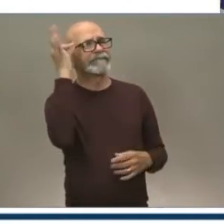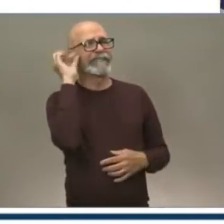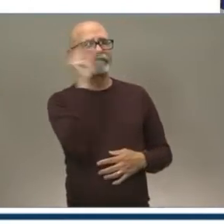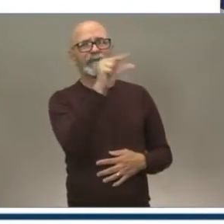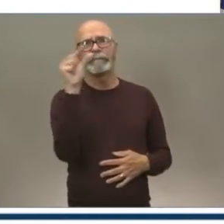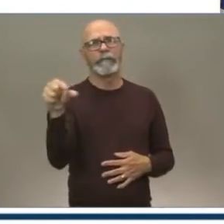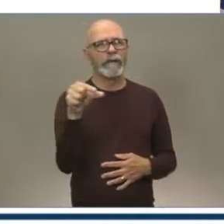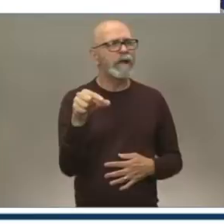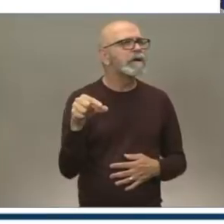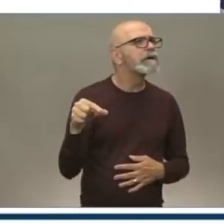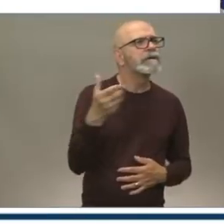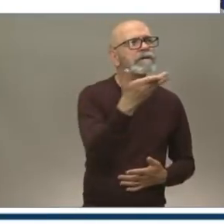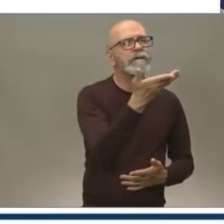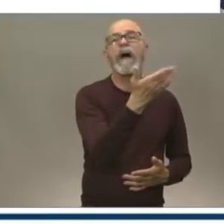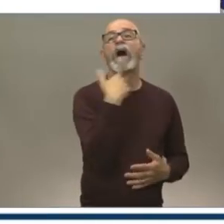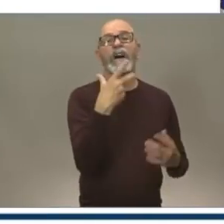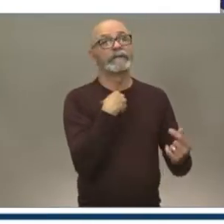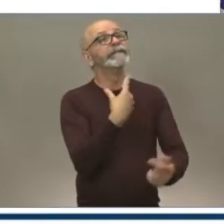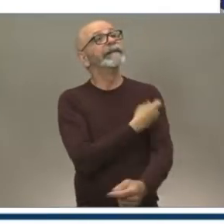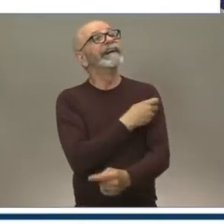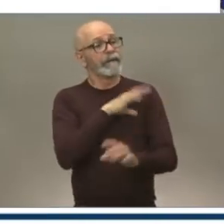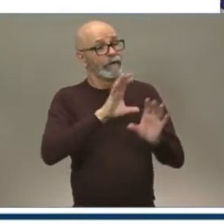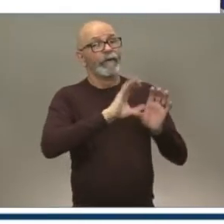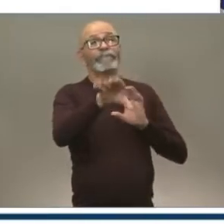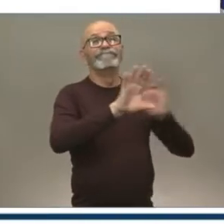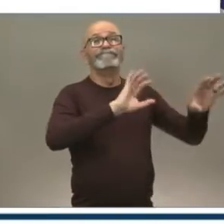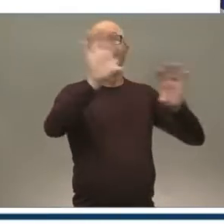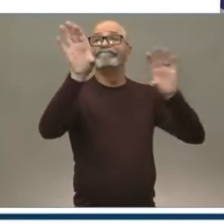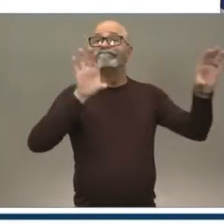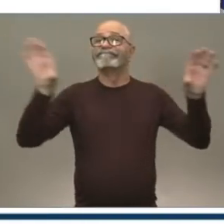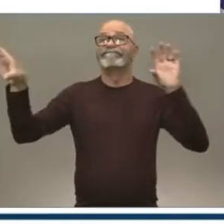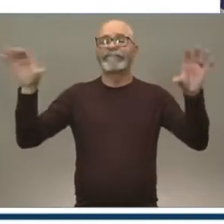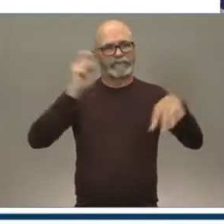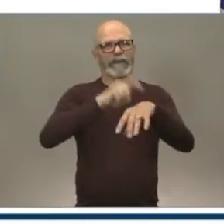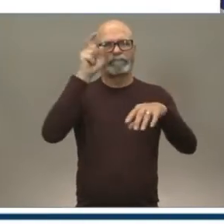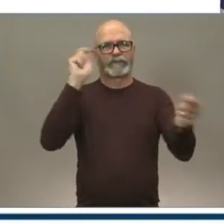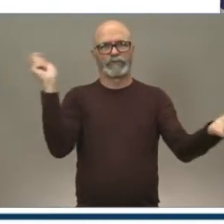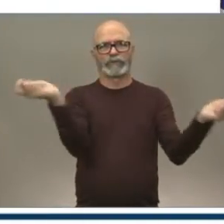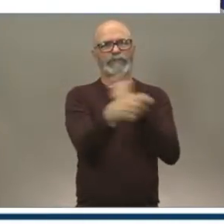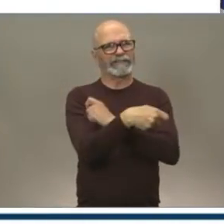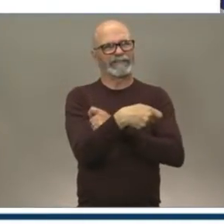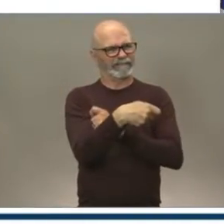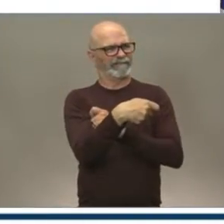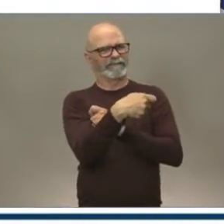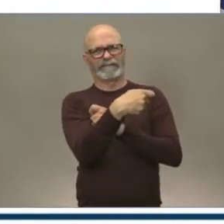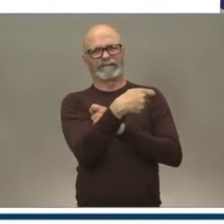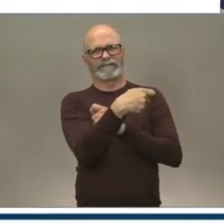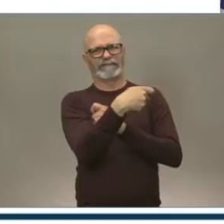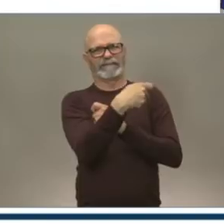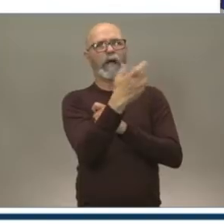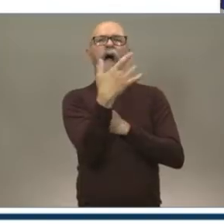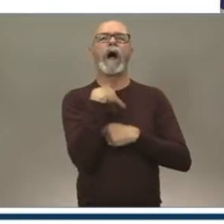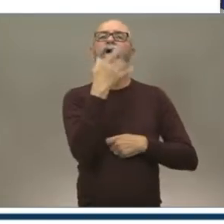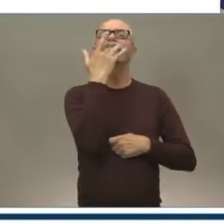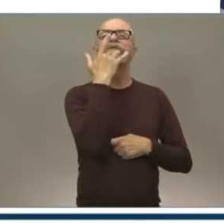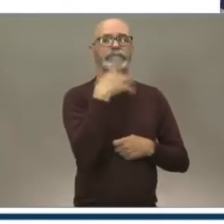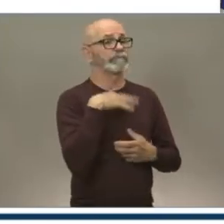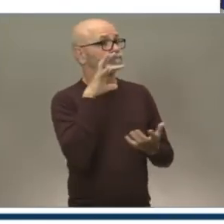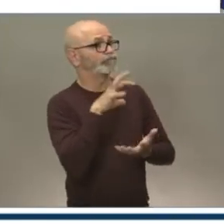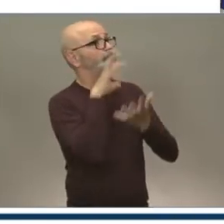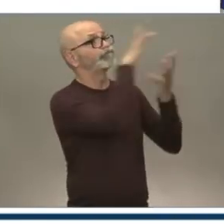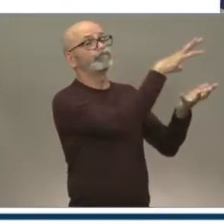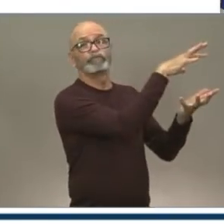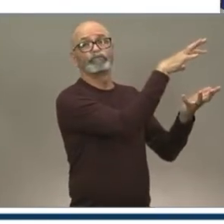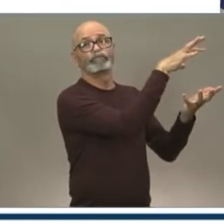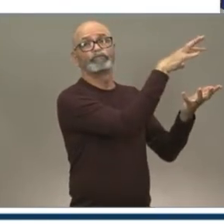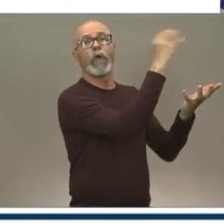change the vaccine distribution so that it focuses more on areas that are harder hit by COVID right now. So, for instance, Ontario. So is